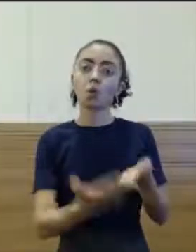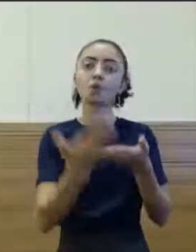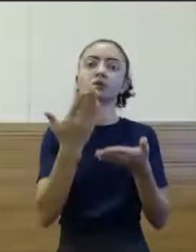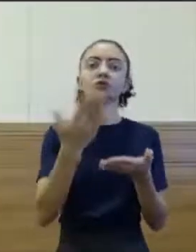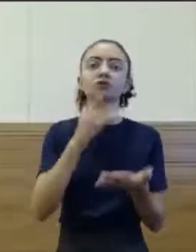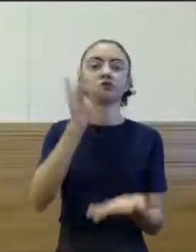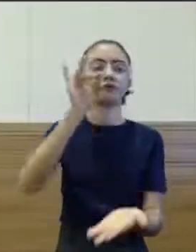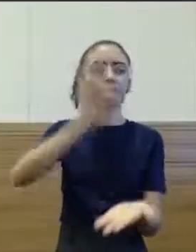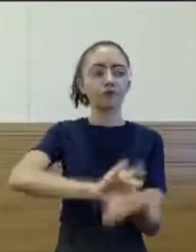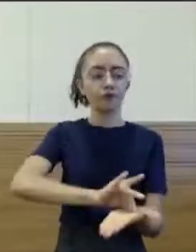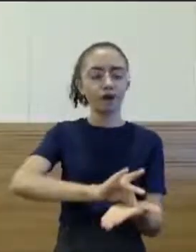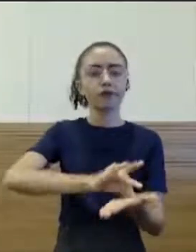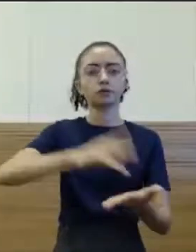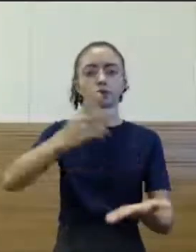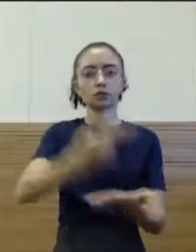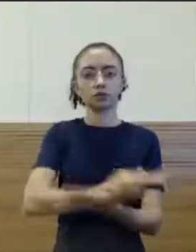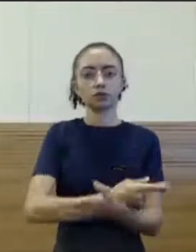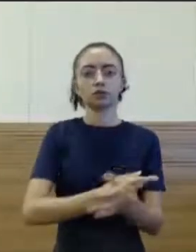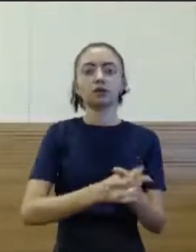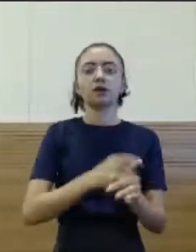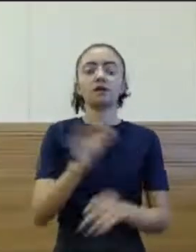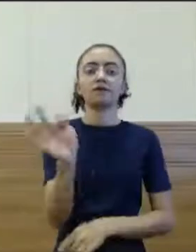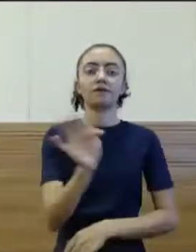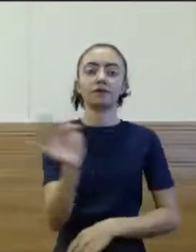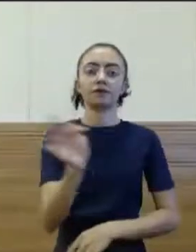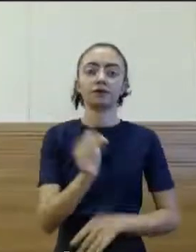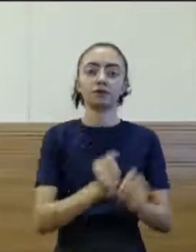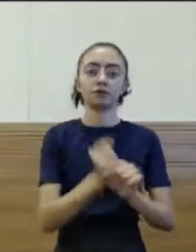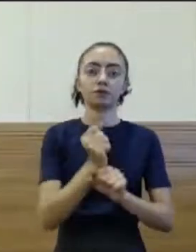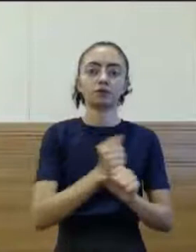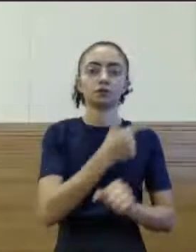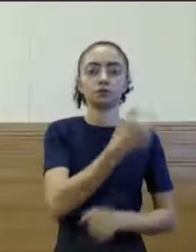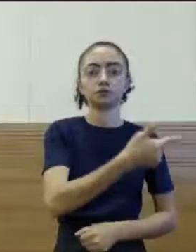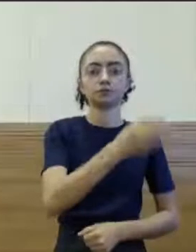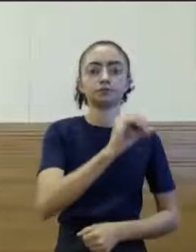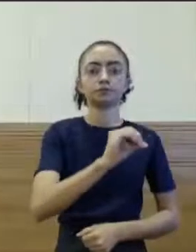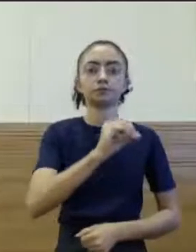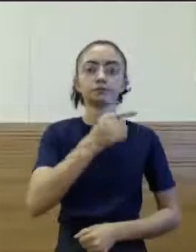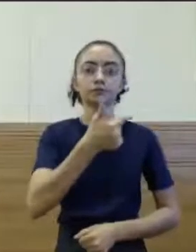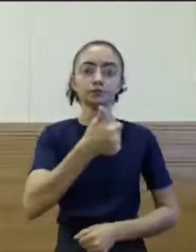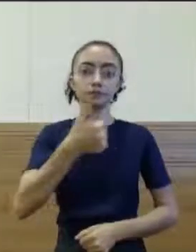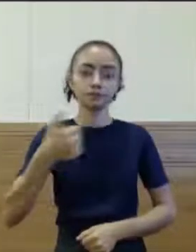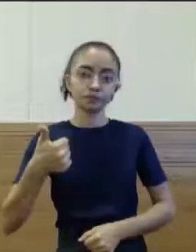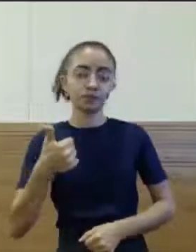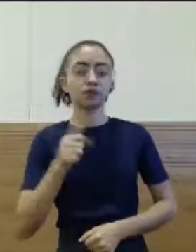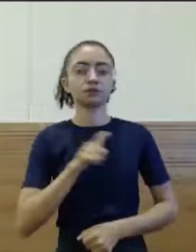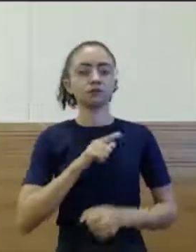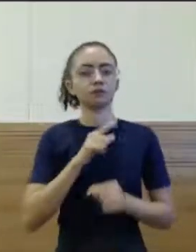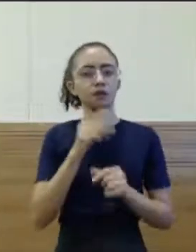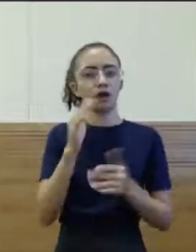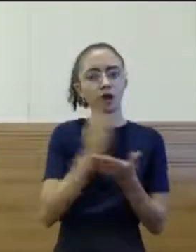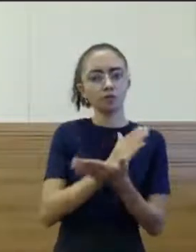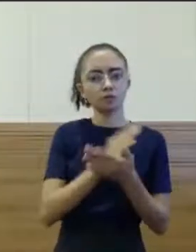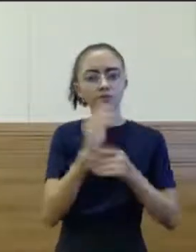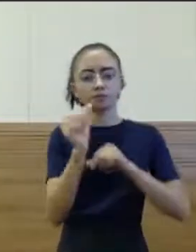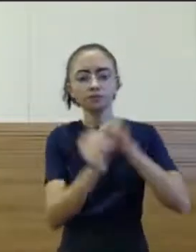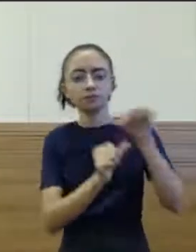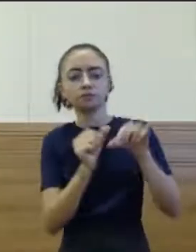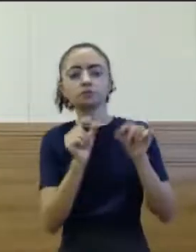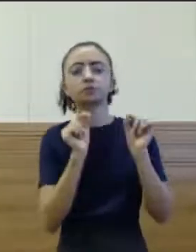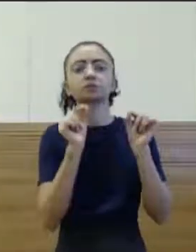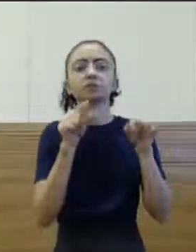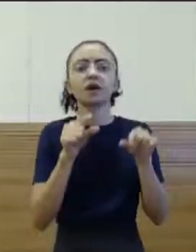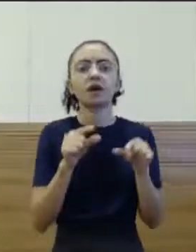applied on February the 1st of 2021, and we saw these as the criteria for this